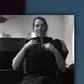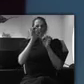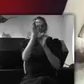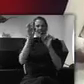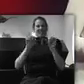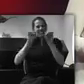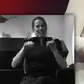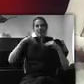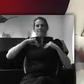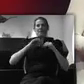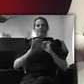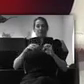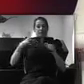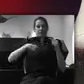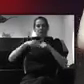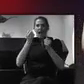other.